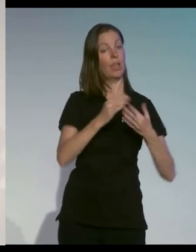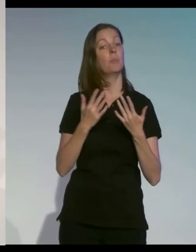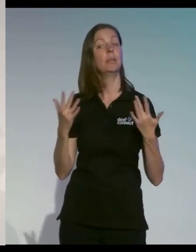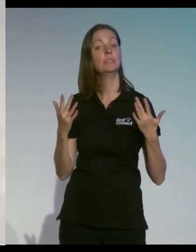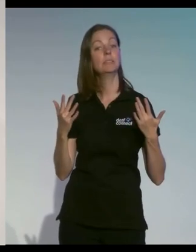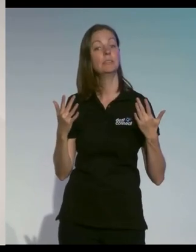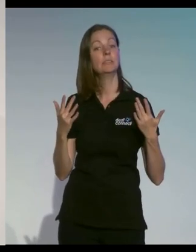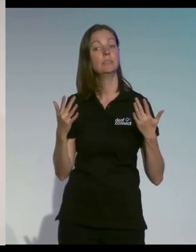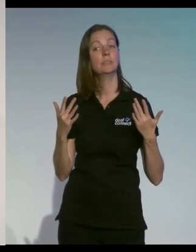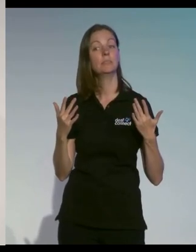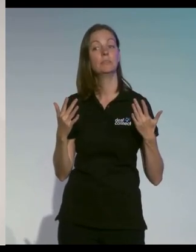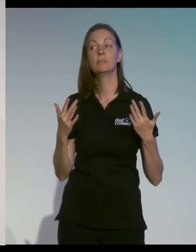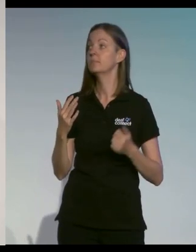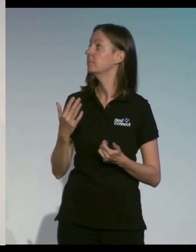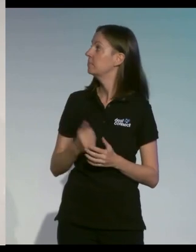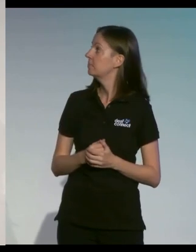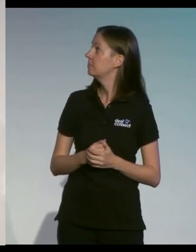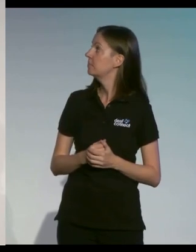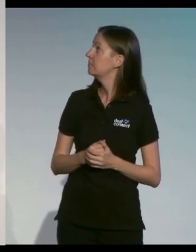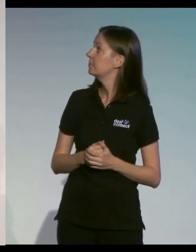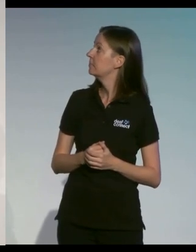Toonen's one of them. How many more are there?